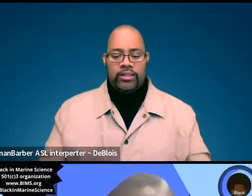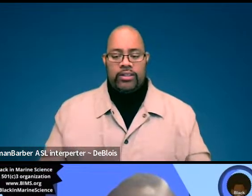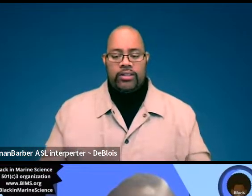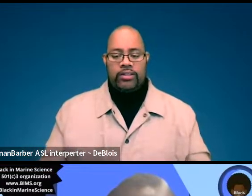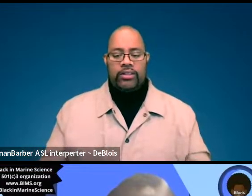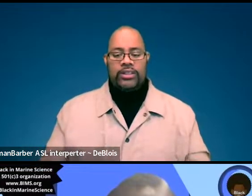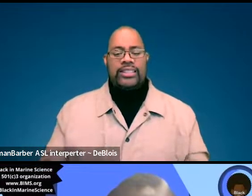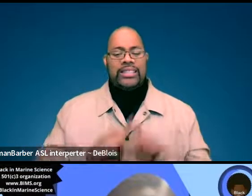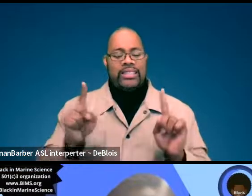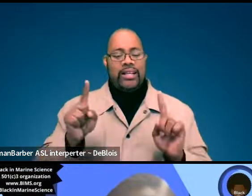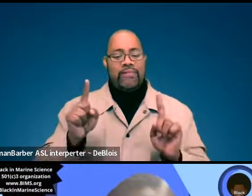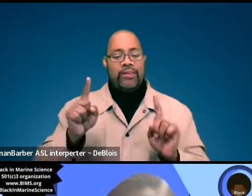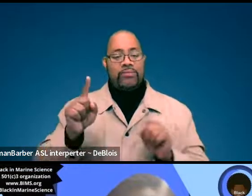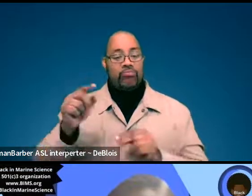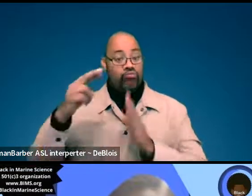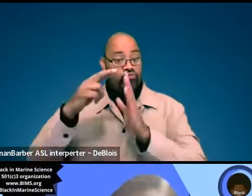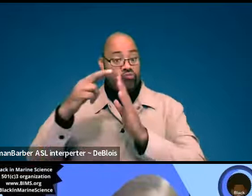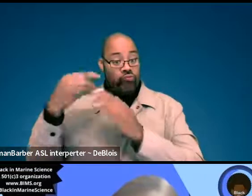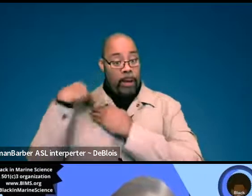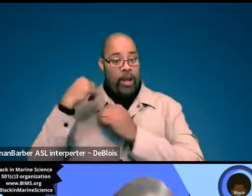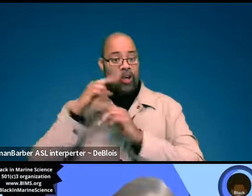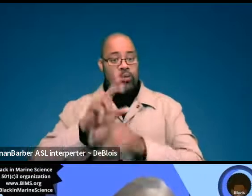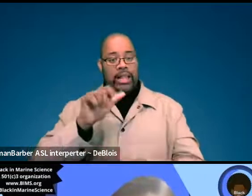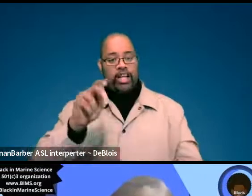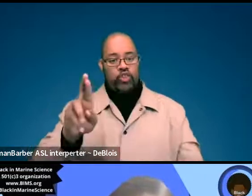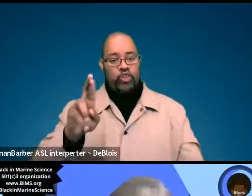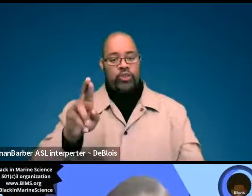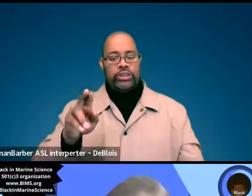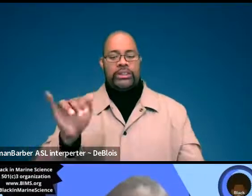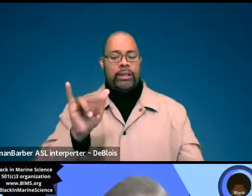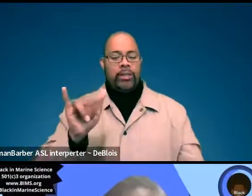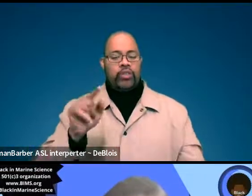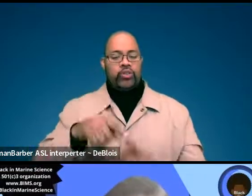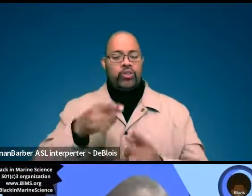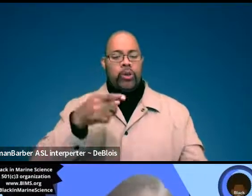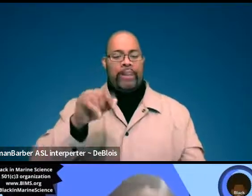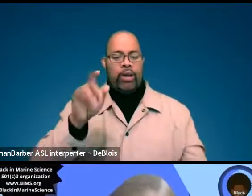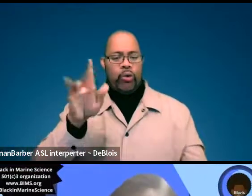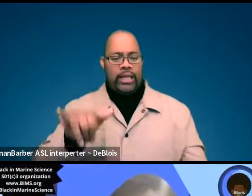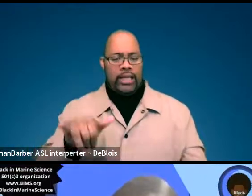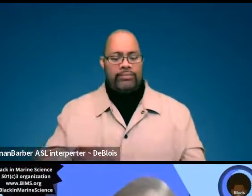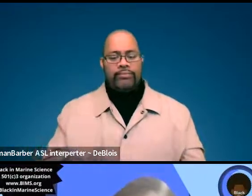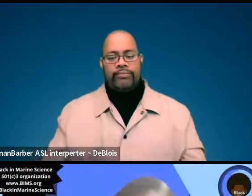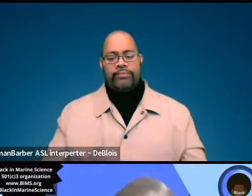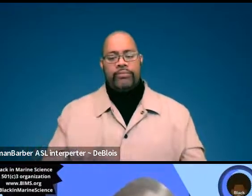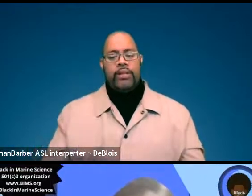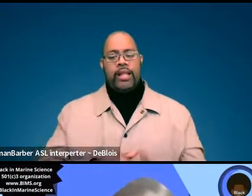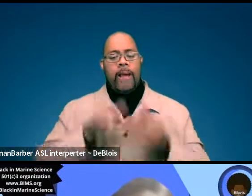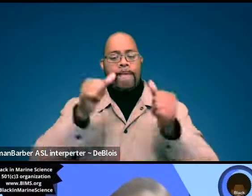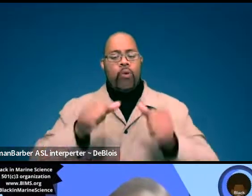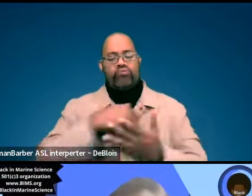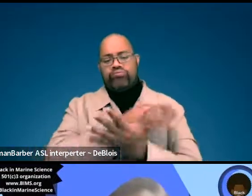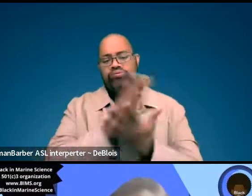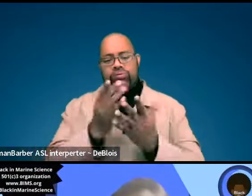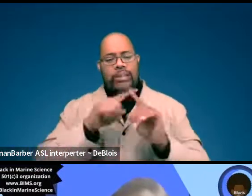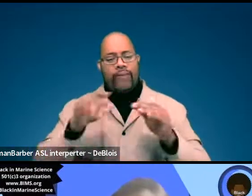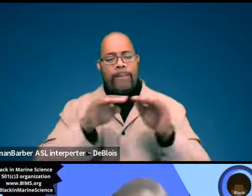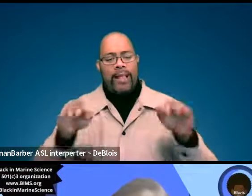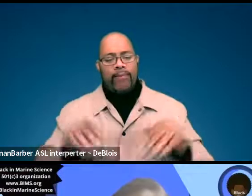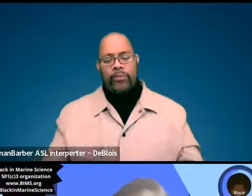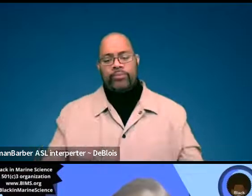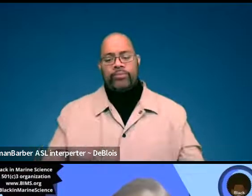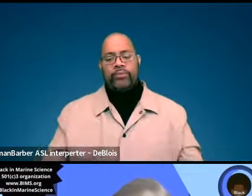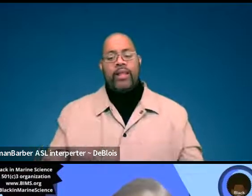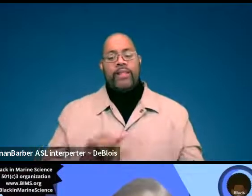with a different hat, I use Later, which is very similar to Planoly, that post across platforms.